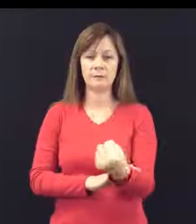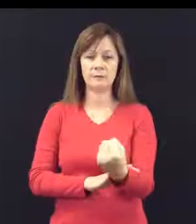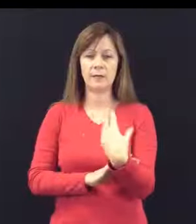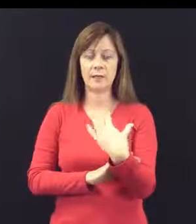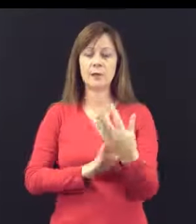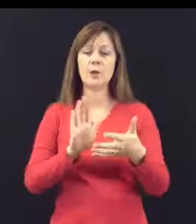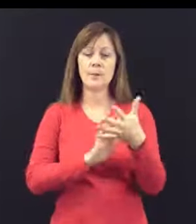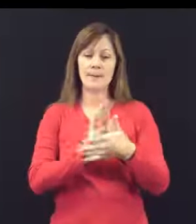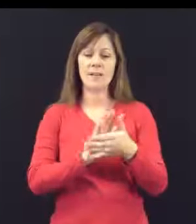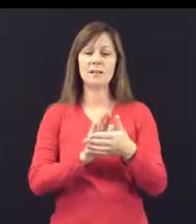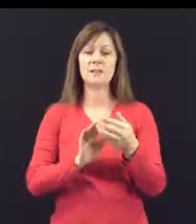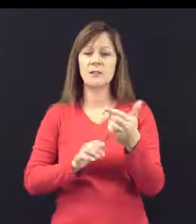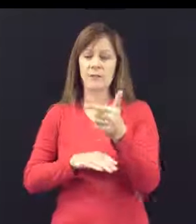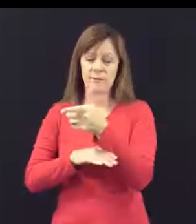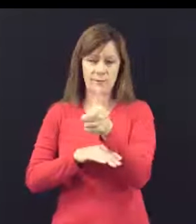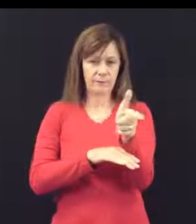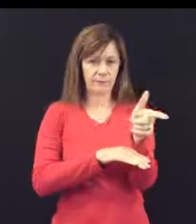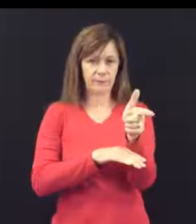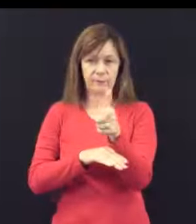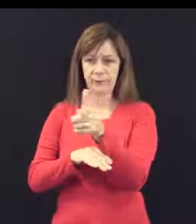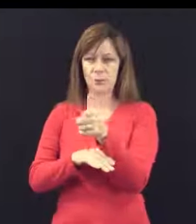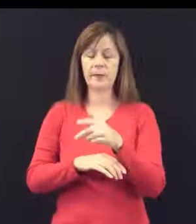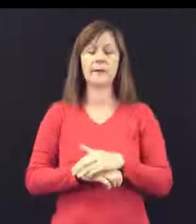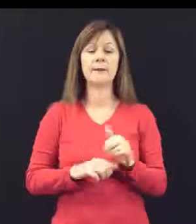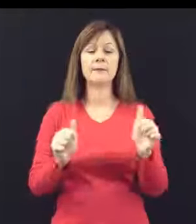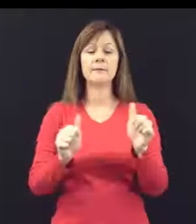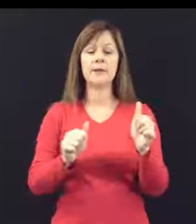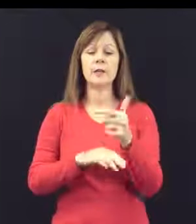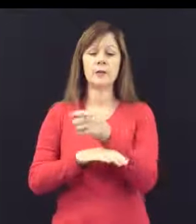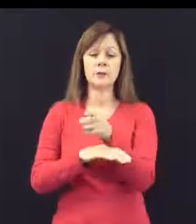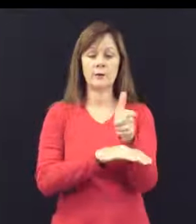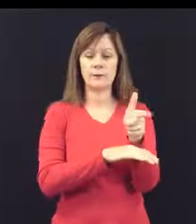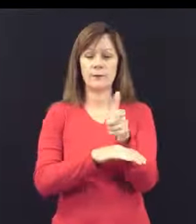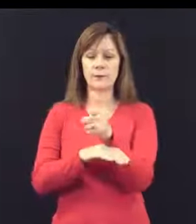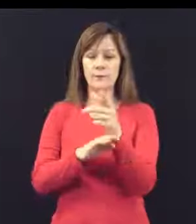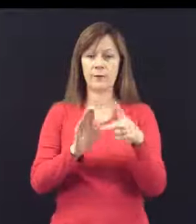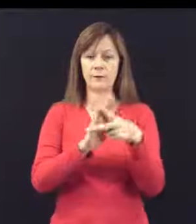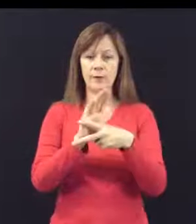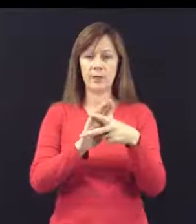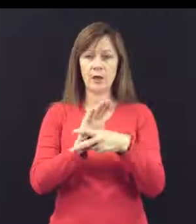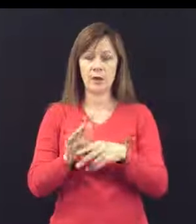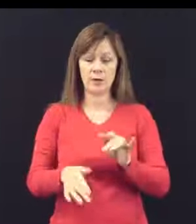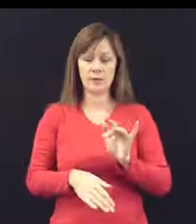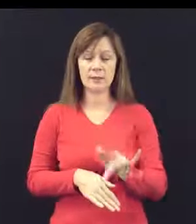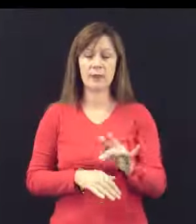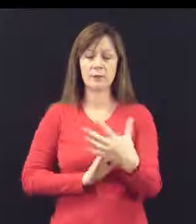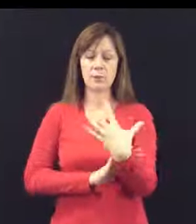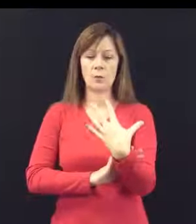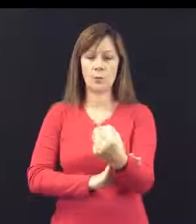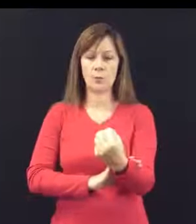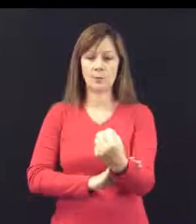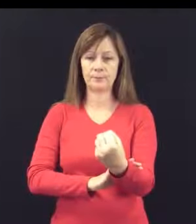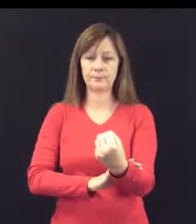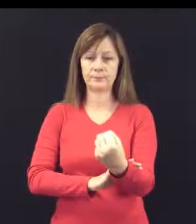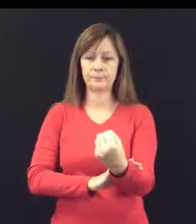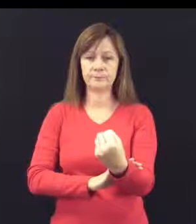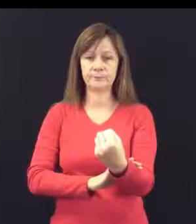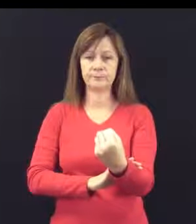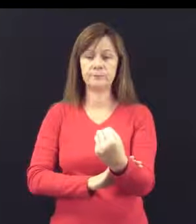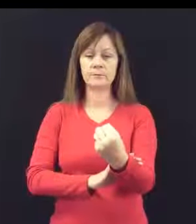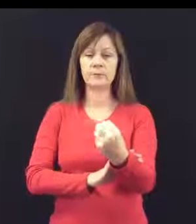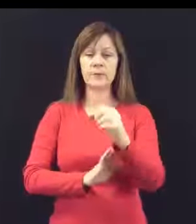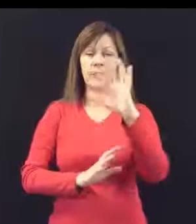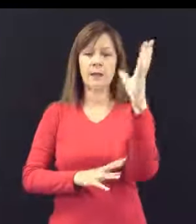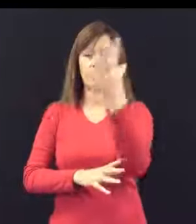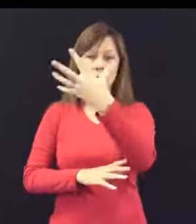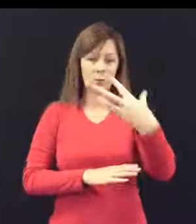video, tap on the red record button in the center of the toolbar. The button will start flashing, letting you know that recording is underway.